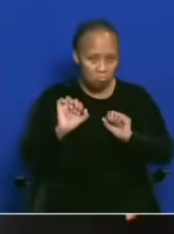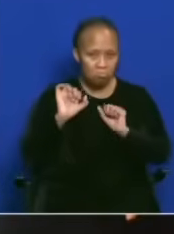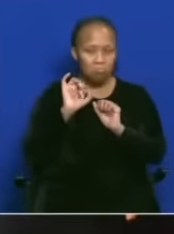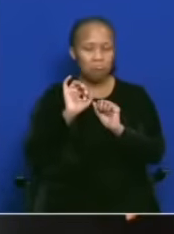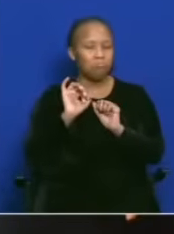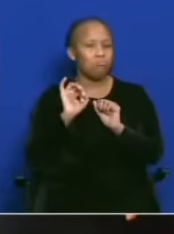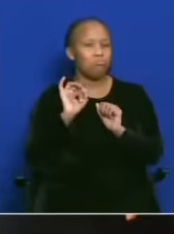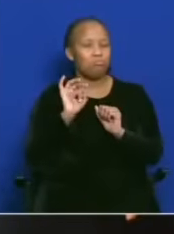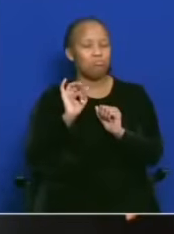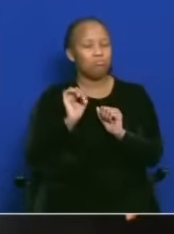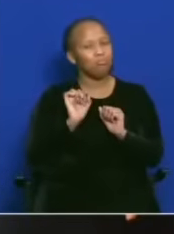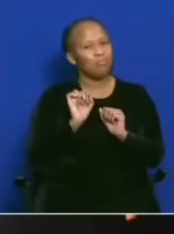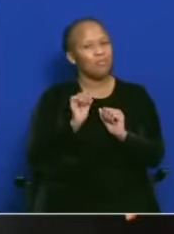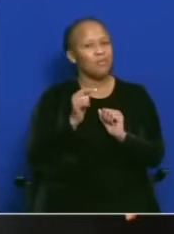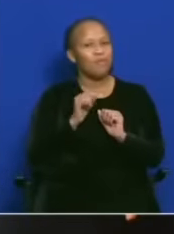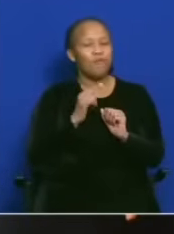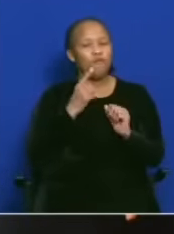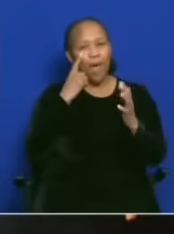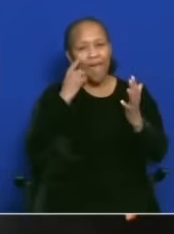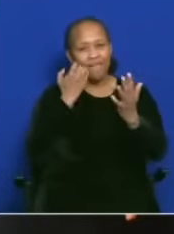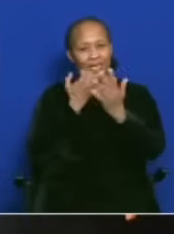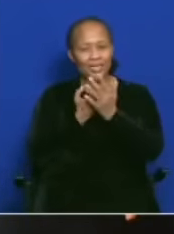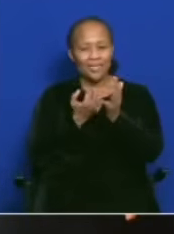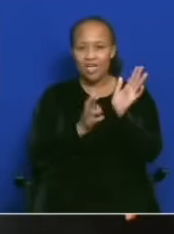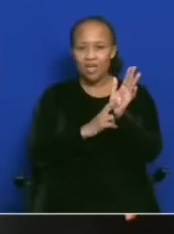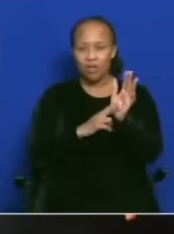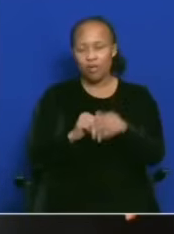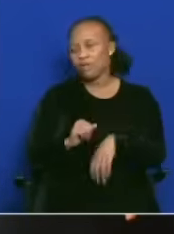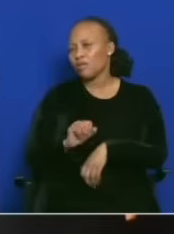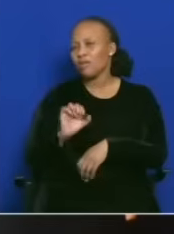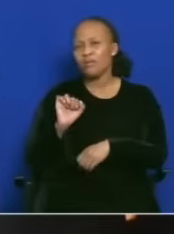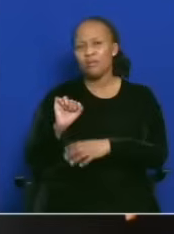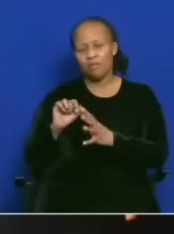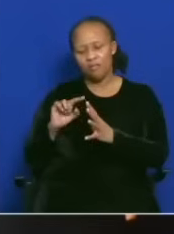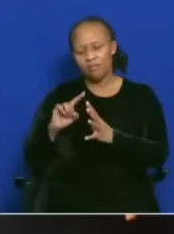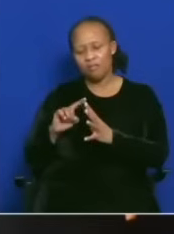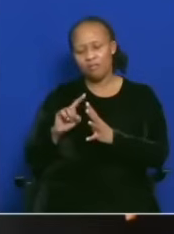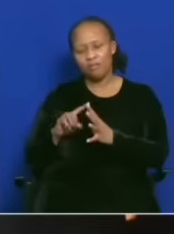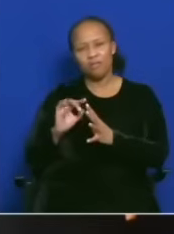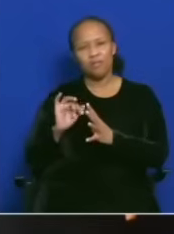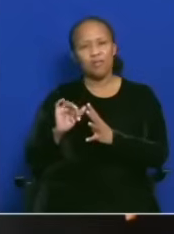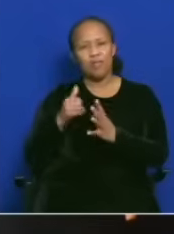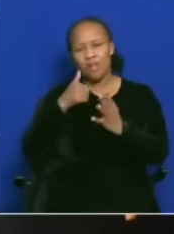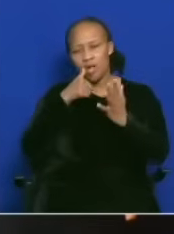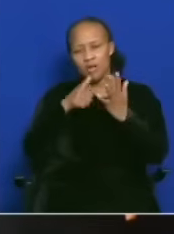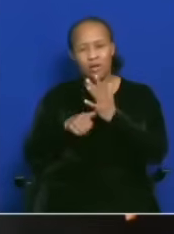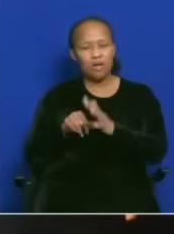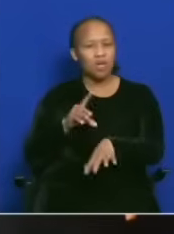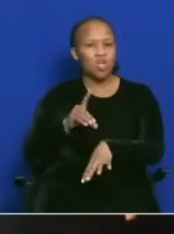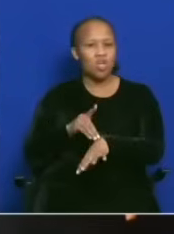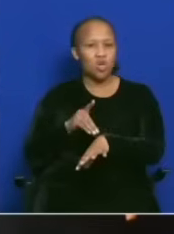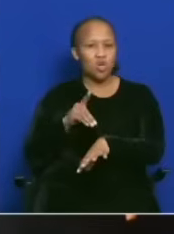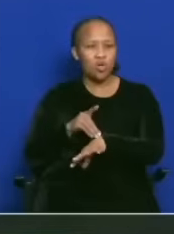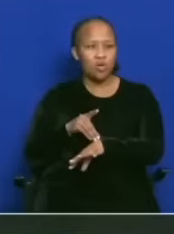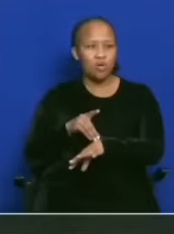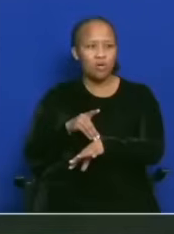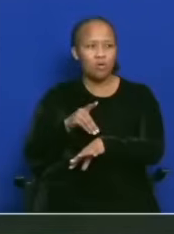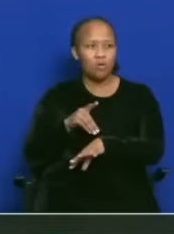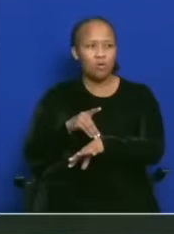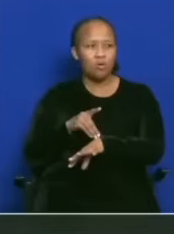Ms. Hassim, the medical reports, of course, they will be redacted or treated with the